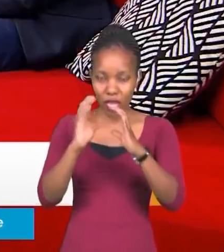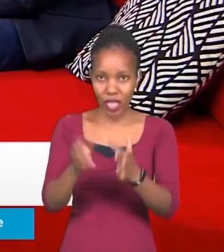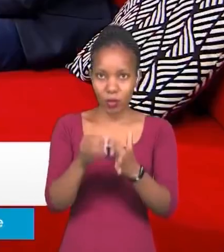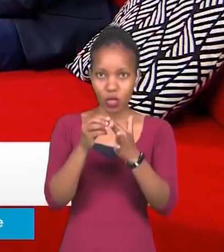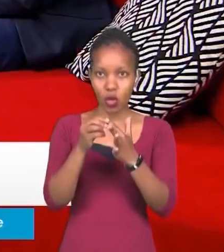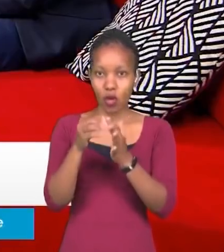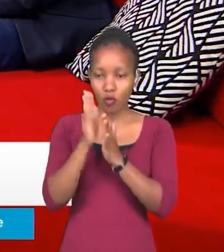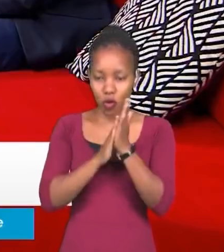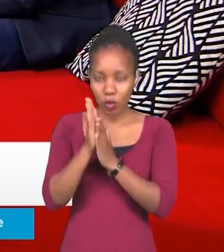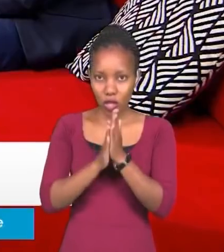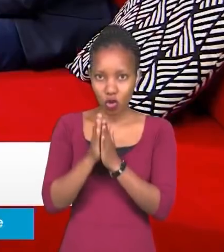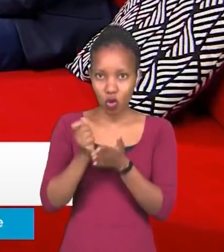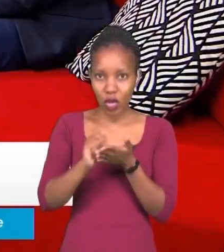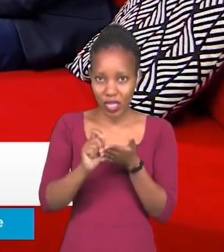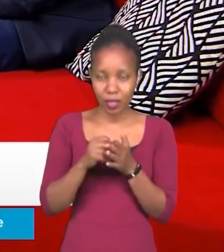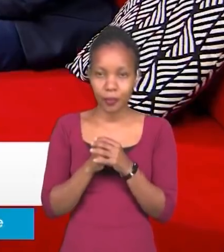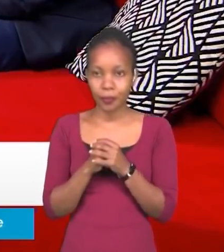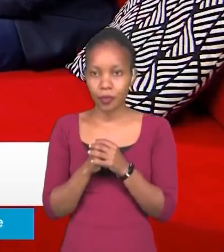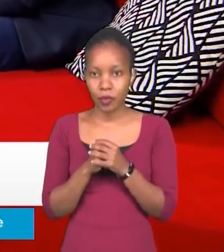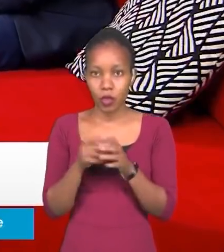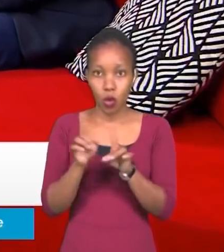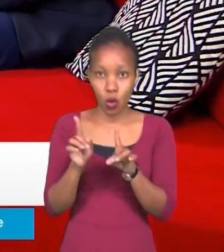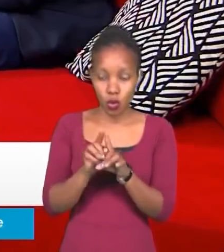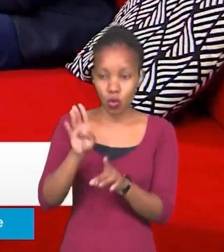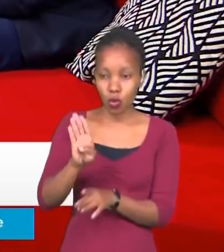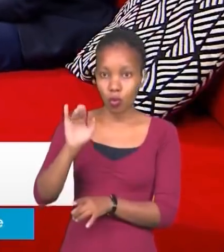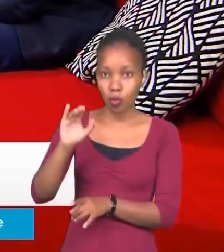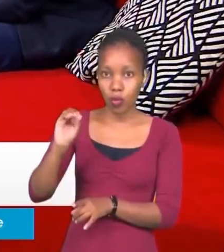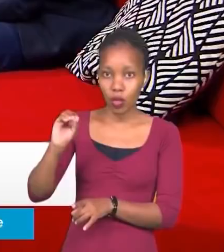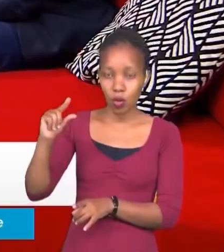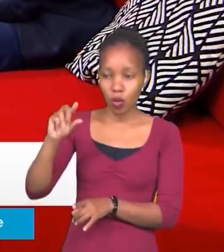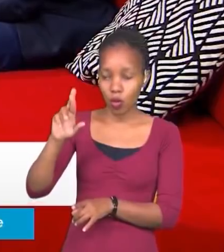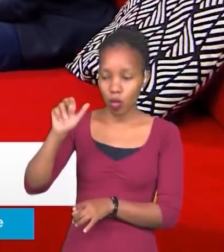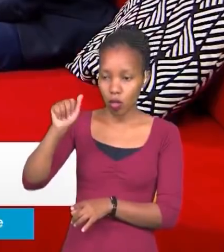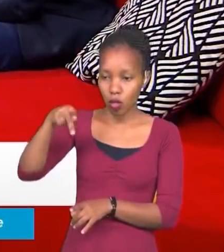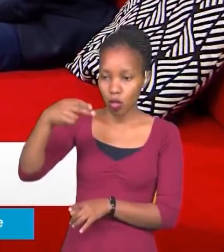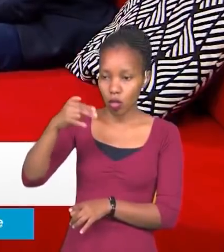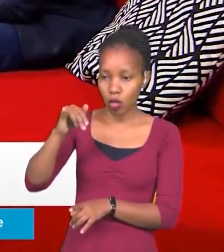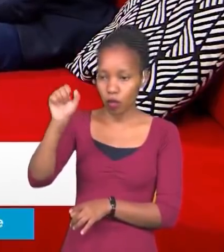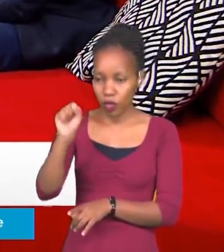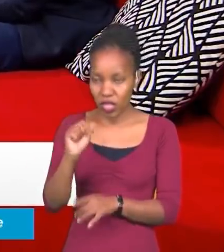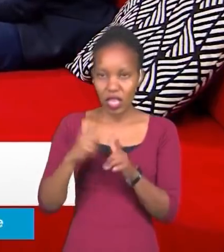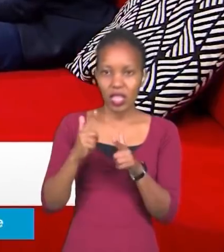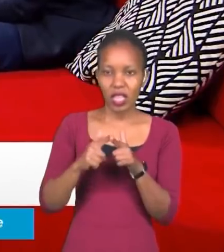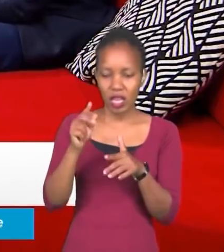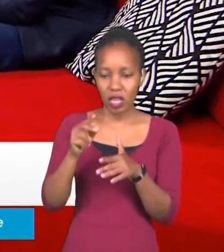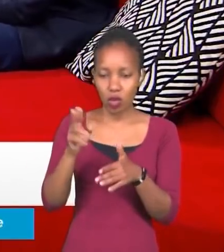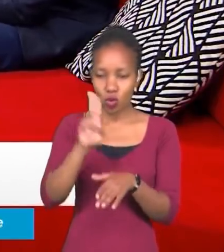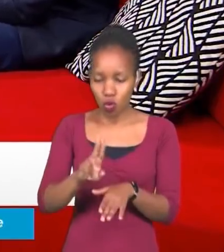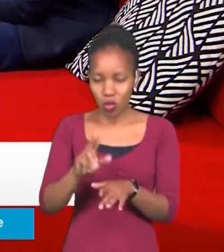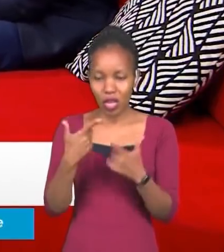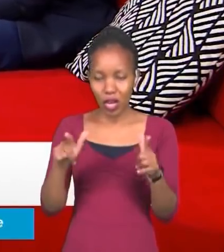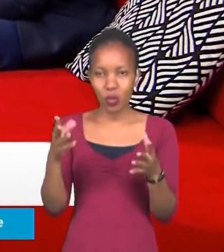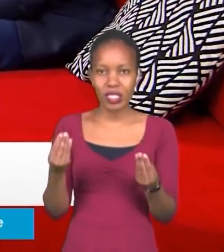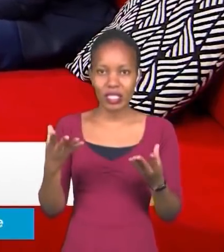inspirational writing and for autobiographies and all that, you need to use easy language because you want to communicate to the reader. Yes,